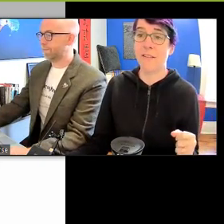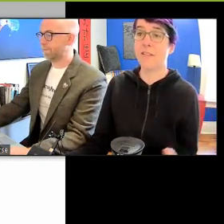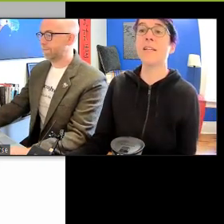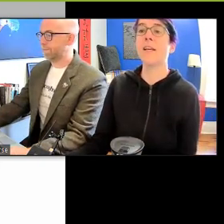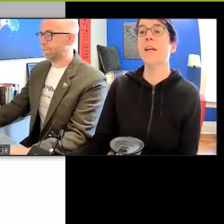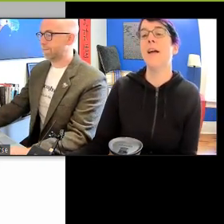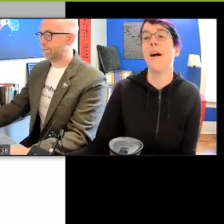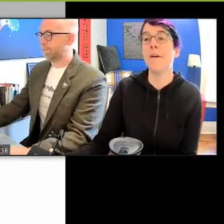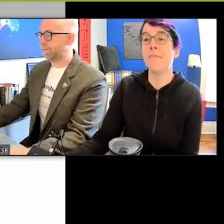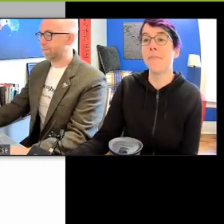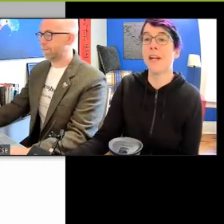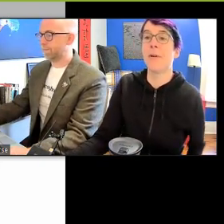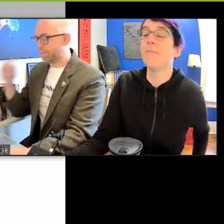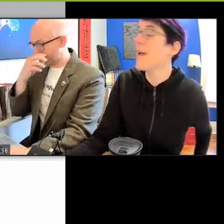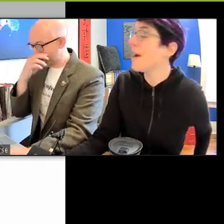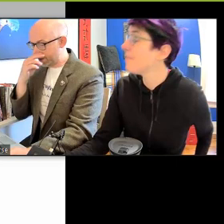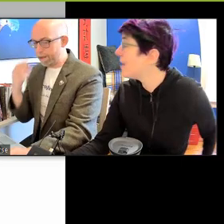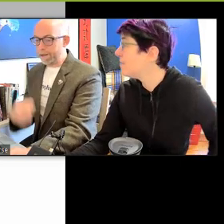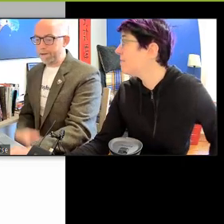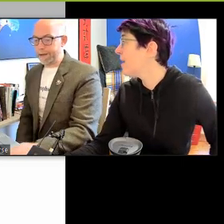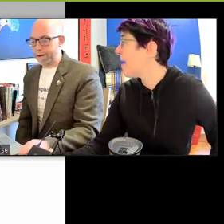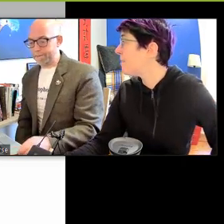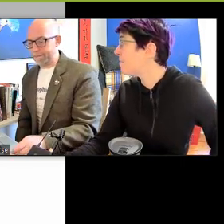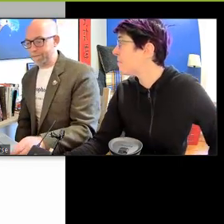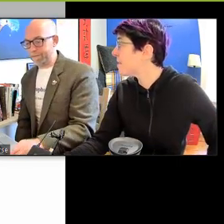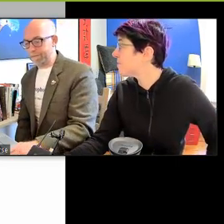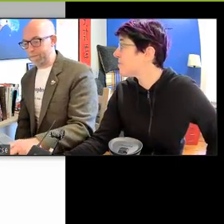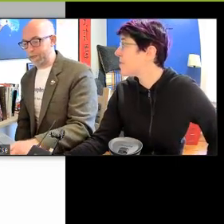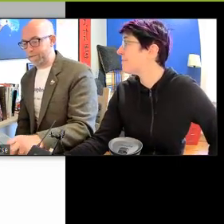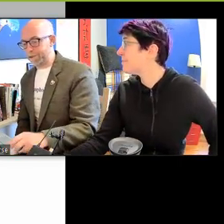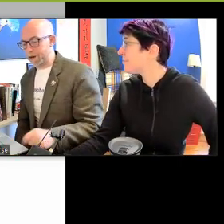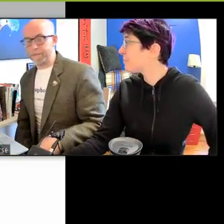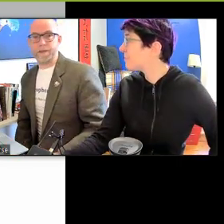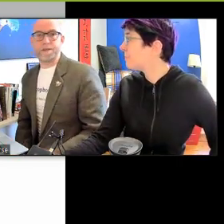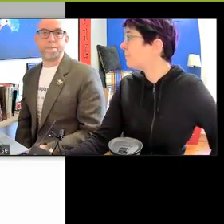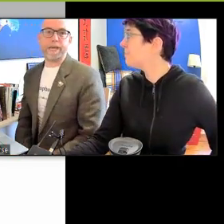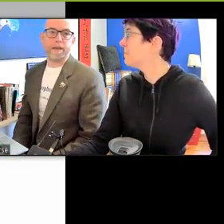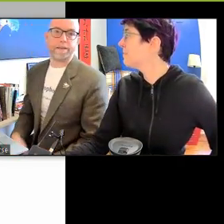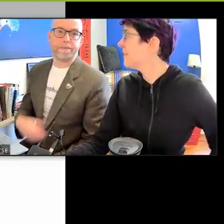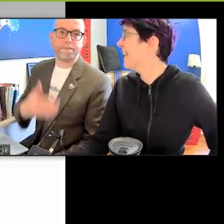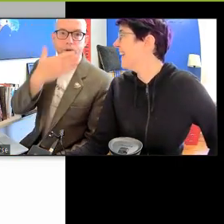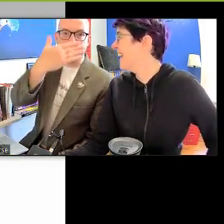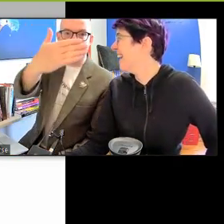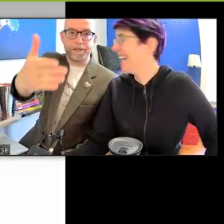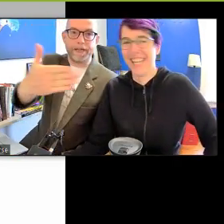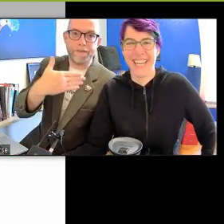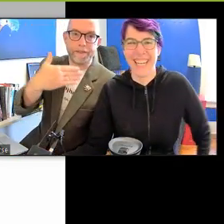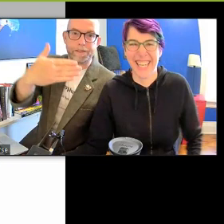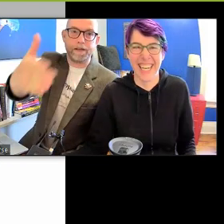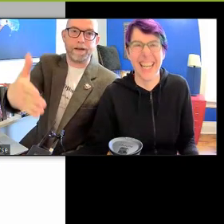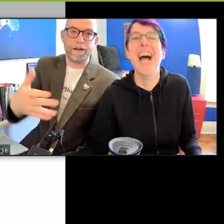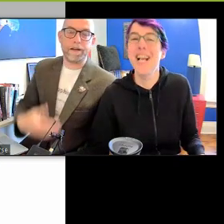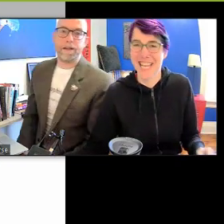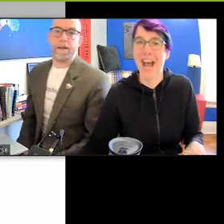around in their seat. But anyway, yeah, I'm happy with the way things are going. If there's coughing, it's me, and we're on the other side of